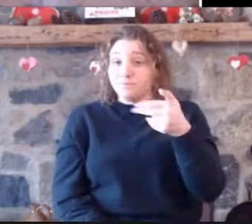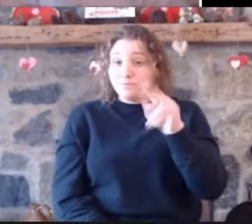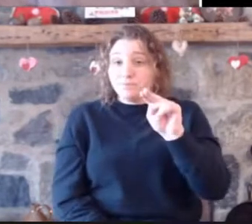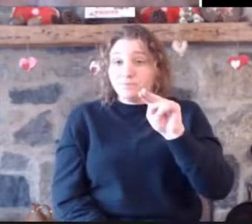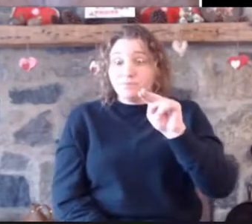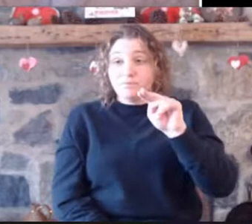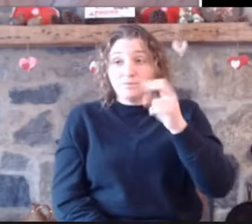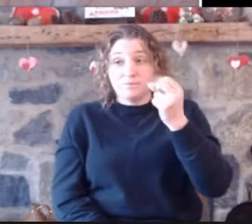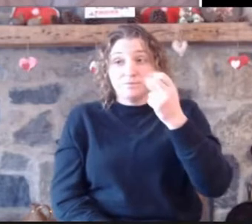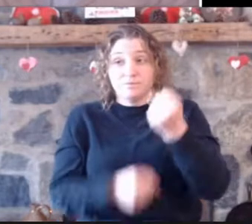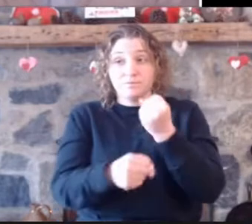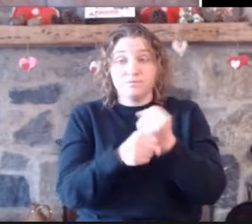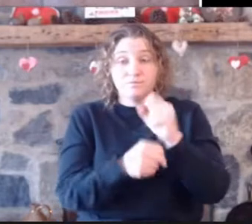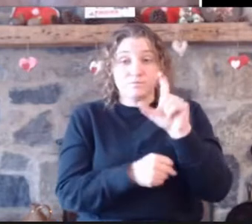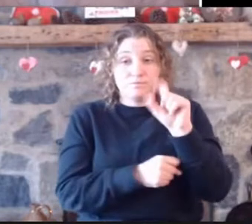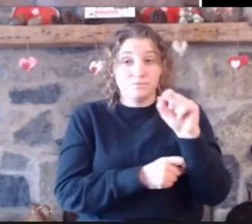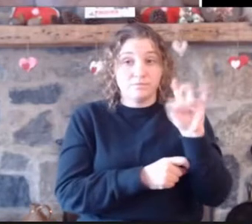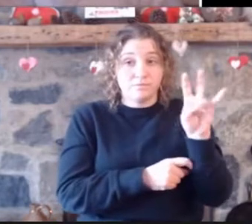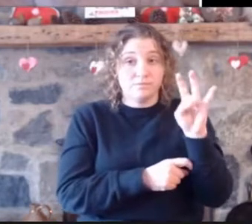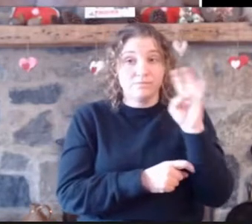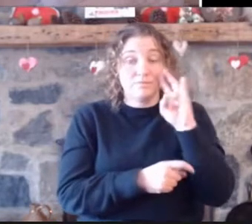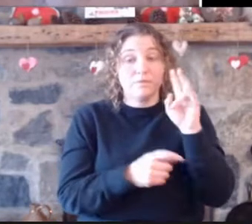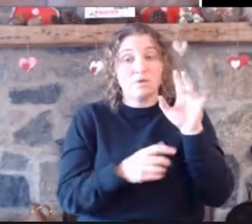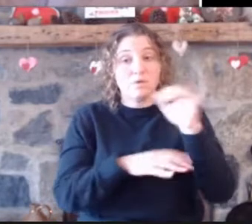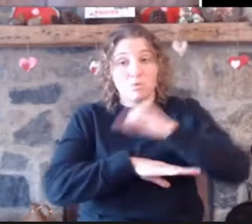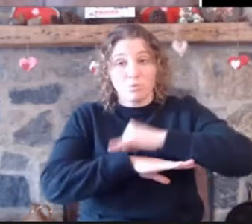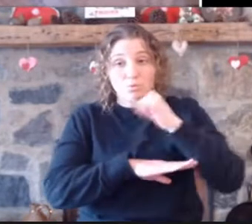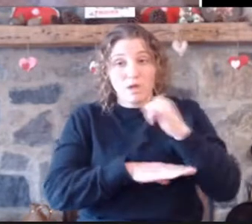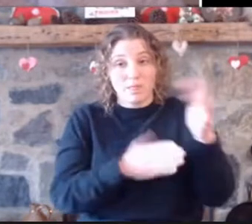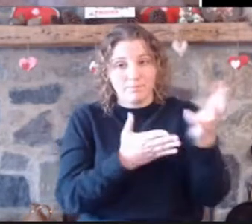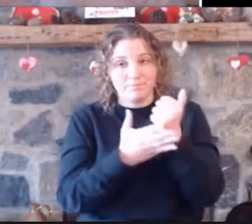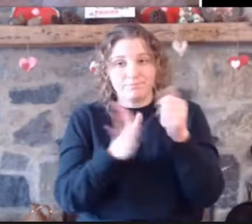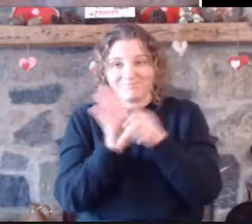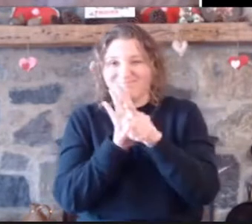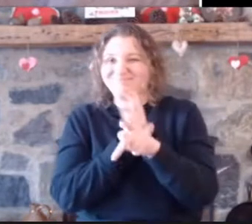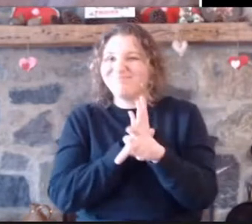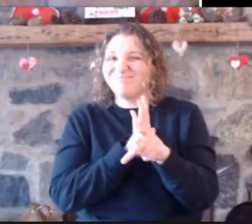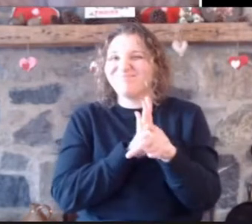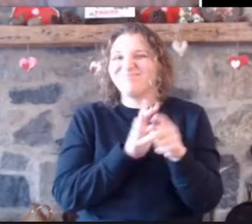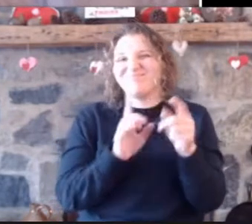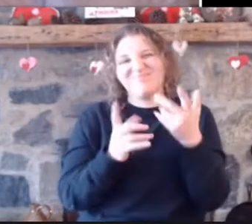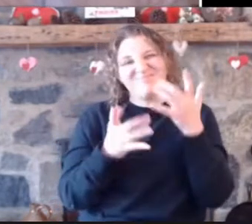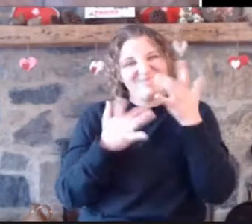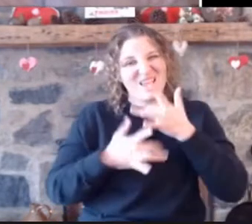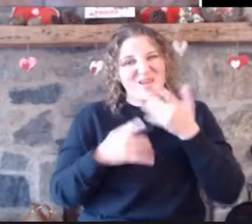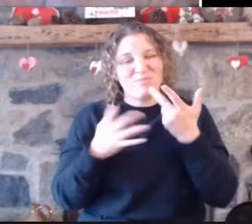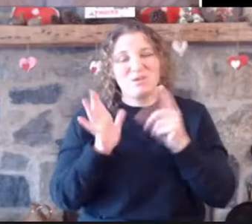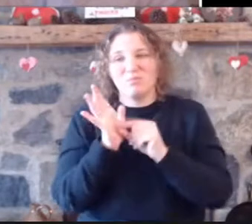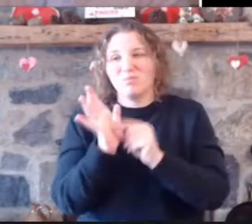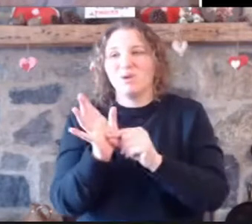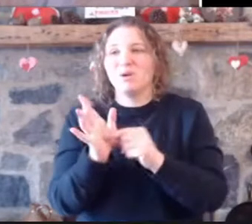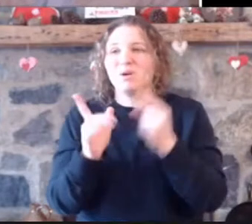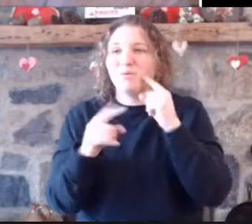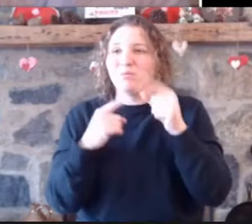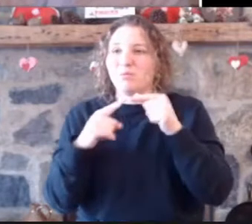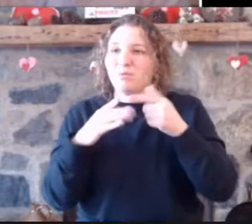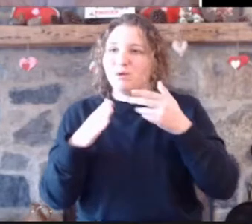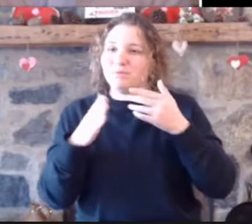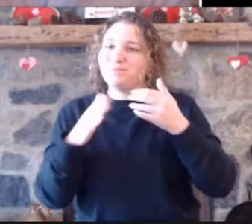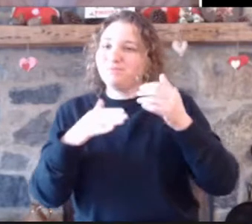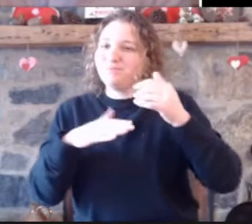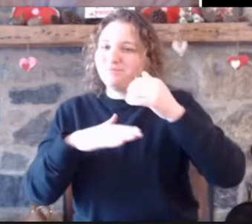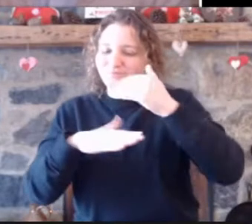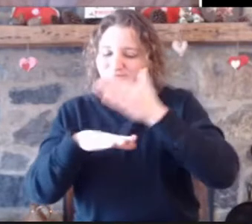12, 2007, a whale was caught and harvested. Kind of sad, but it's just giving you the news. And as they were cutting it up with a chainsaw, they hit the